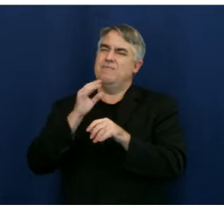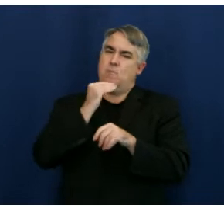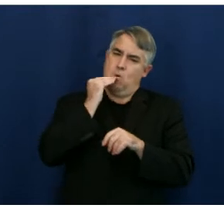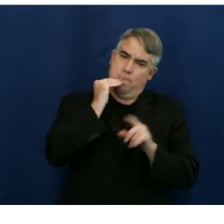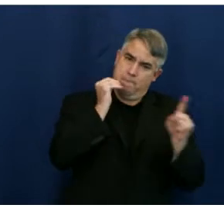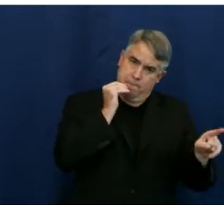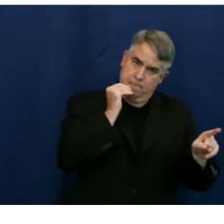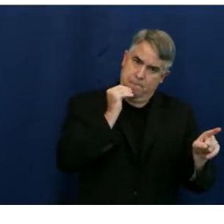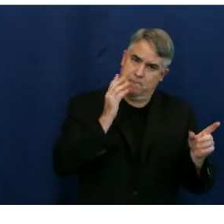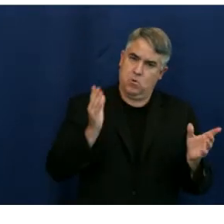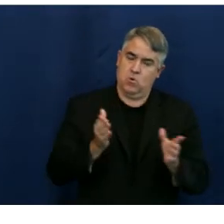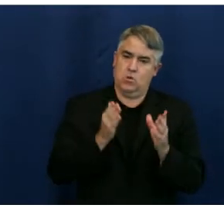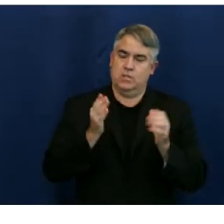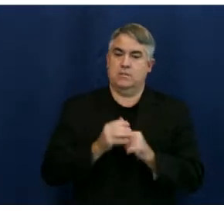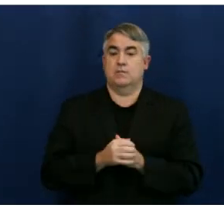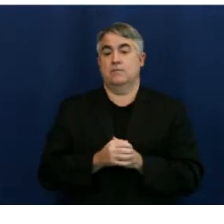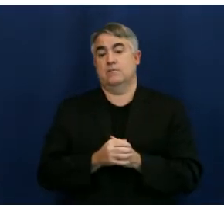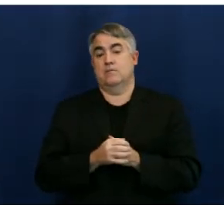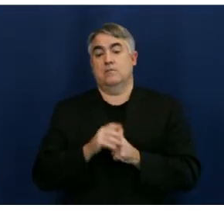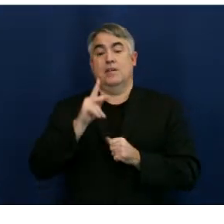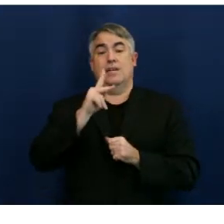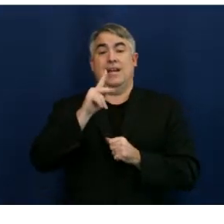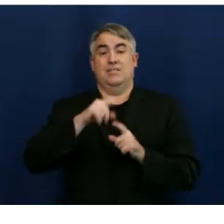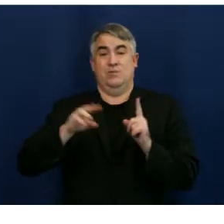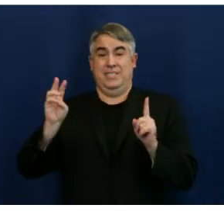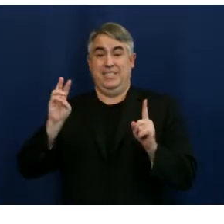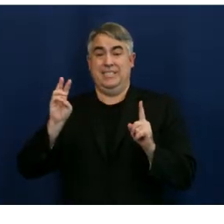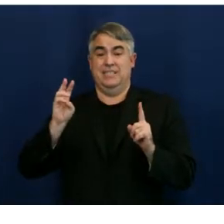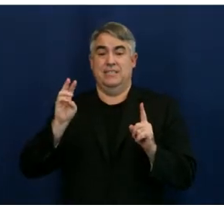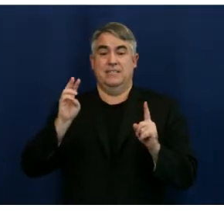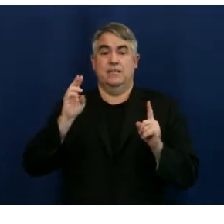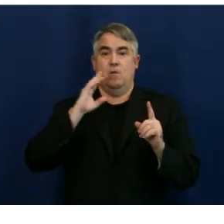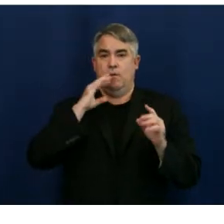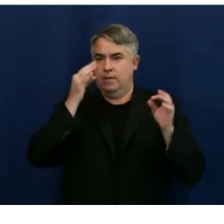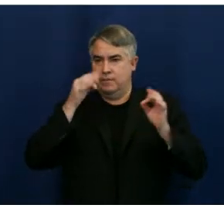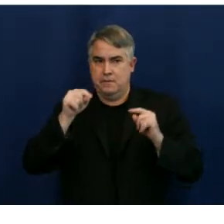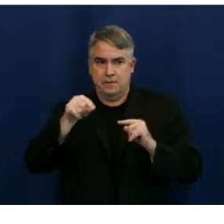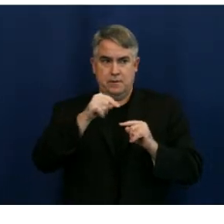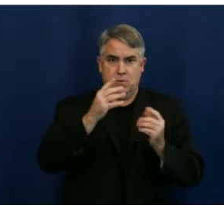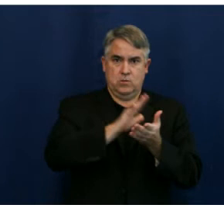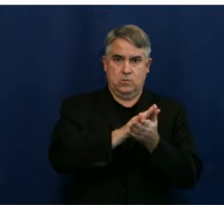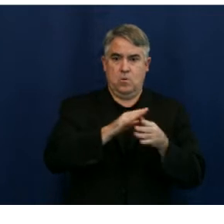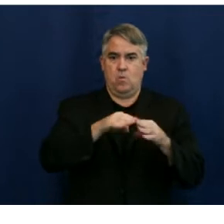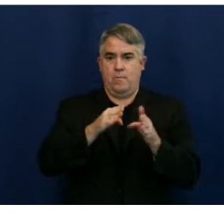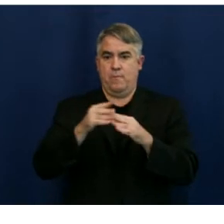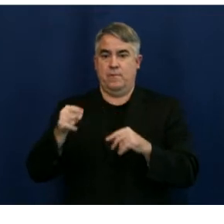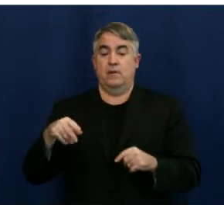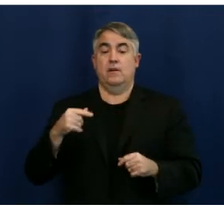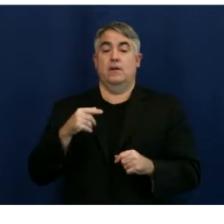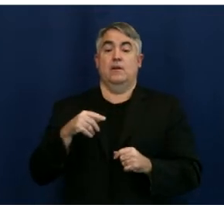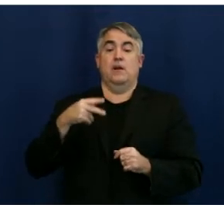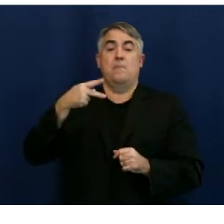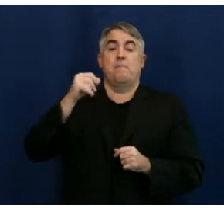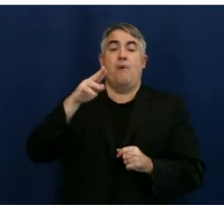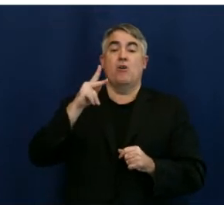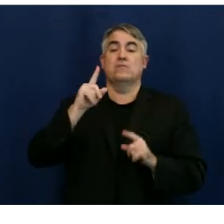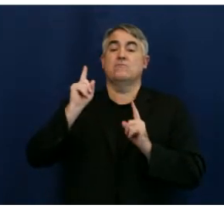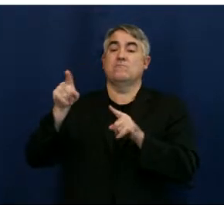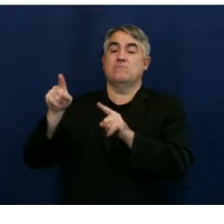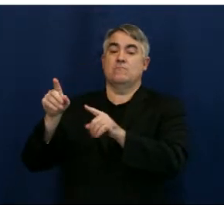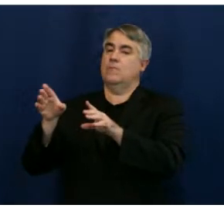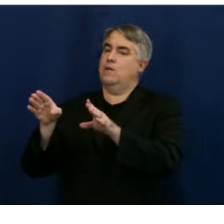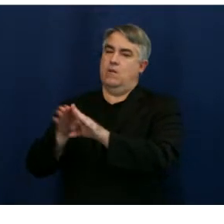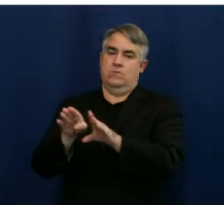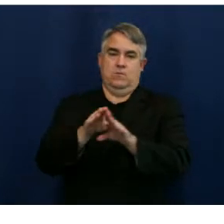shared with schools, and amusement parks remained closed. The next tier here, these are outdoor operations